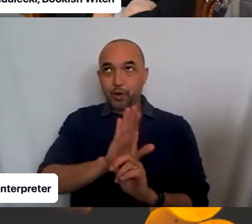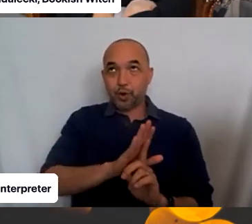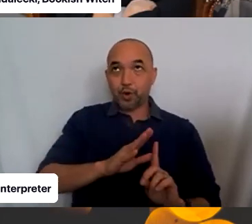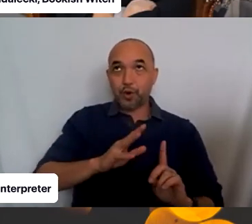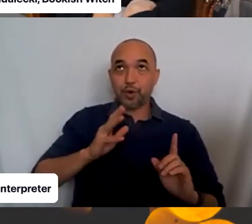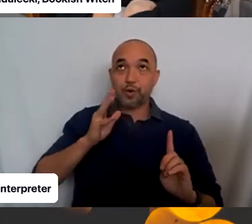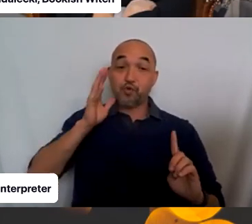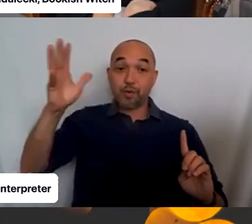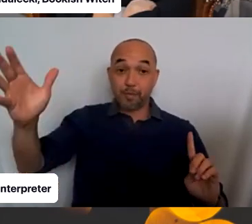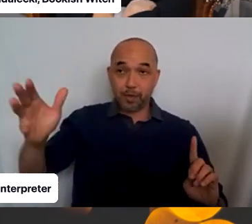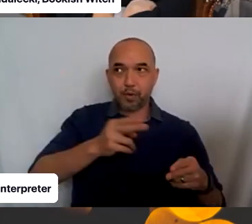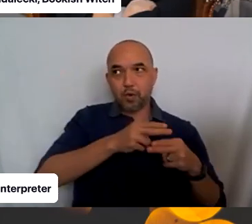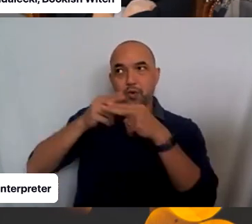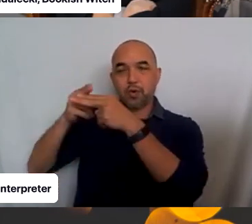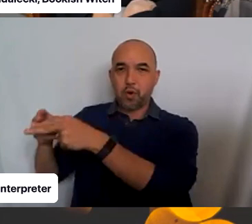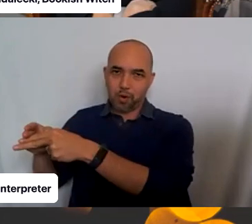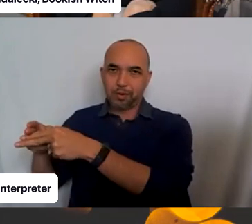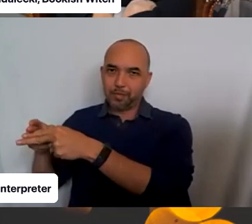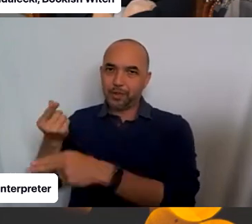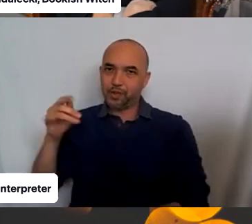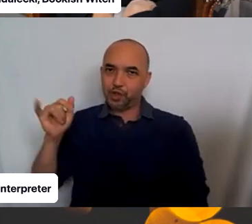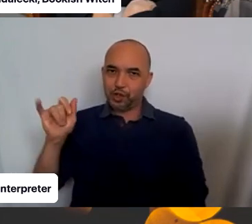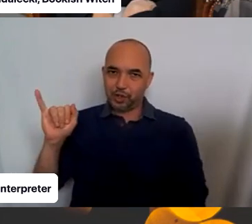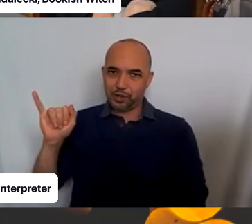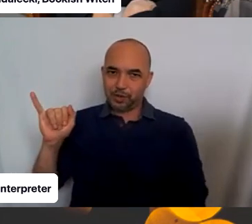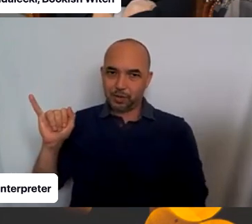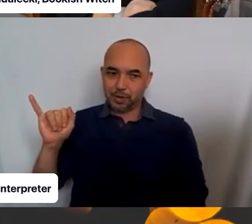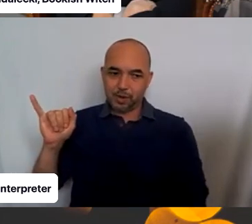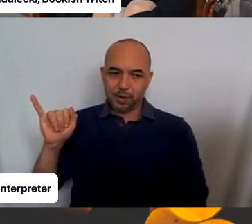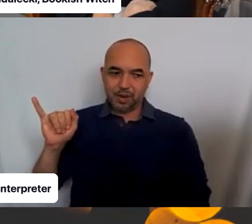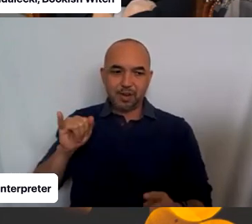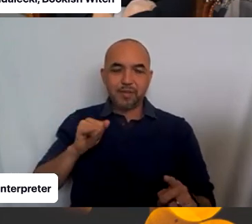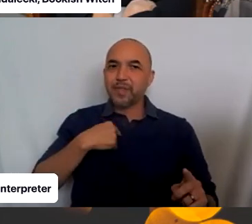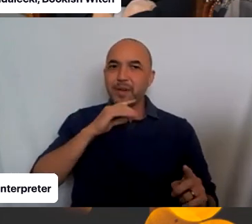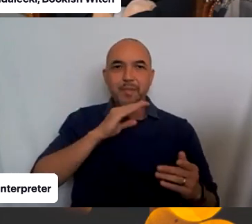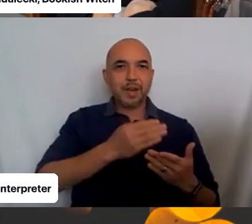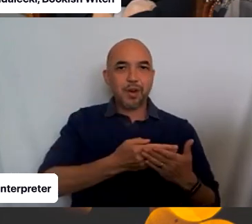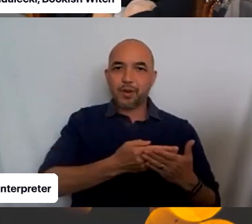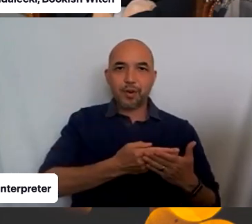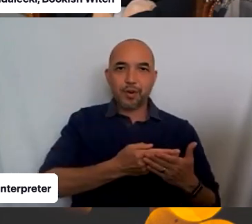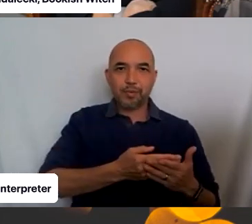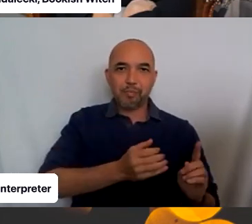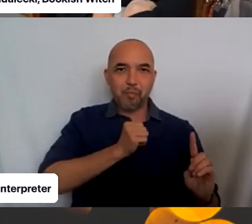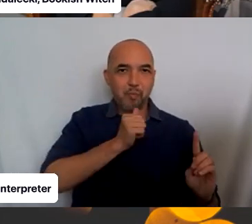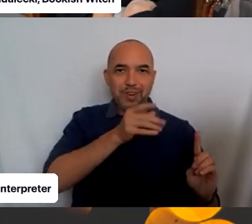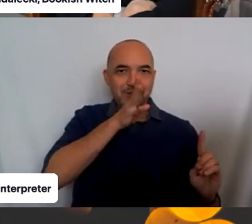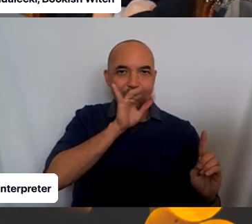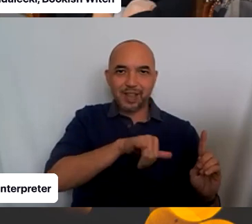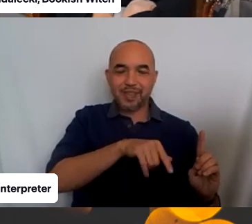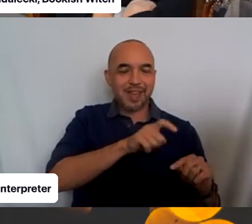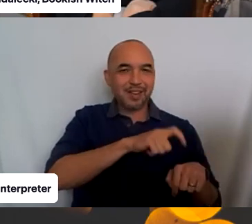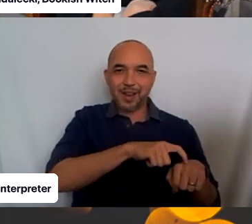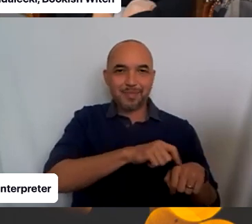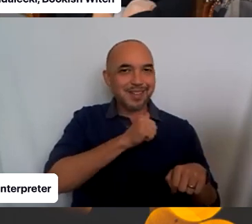her, Gigi. That's awesome. She wasn't even talking. She barely said mama. She barely said